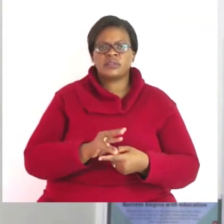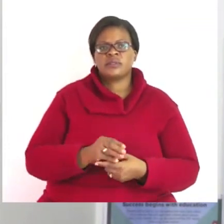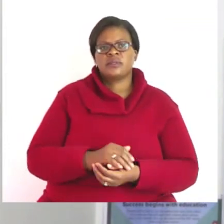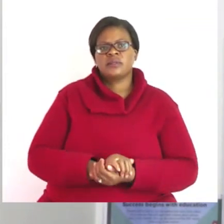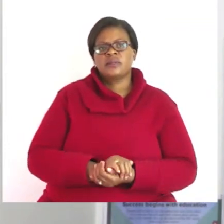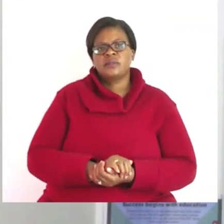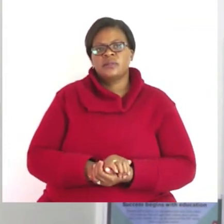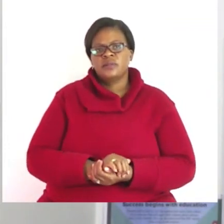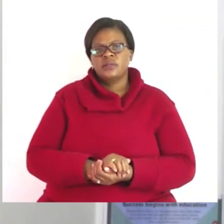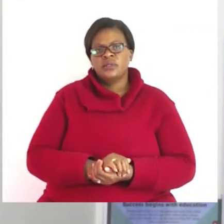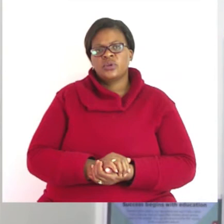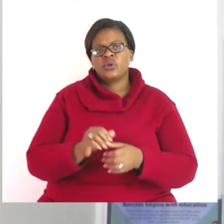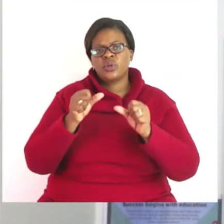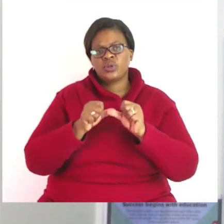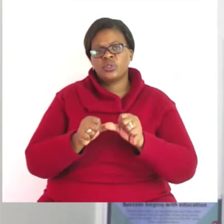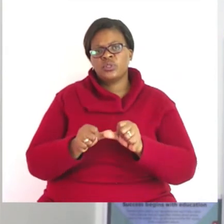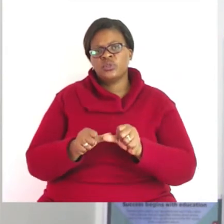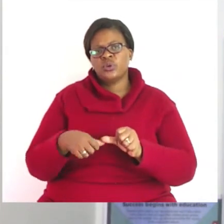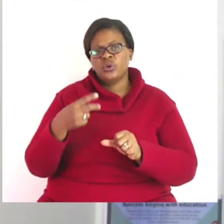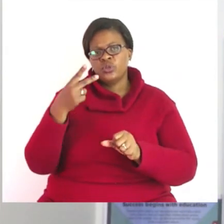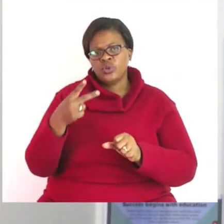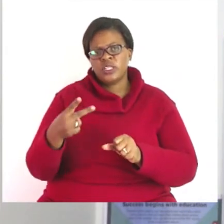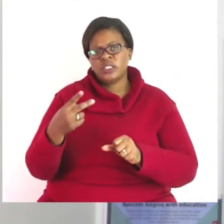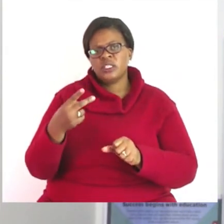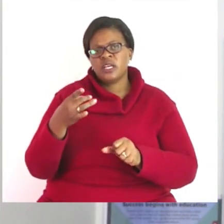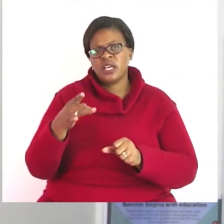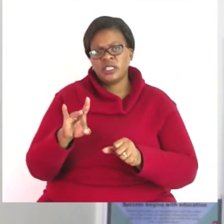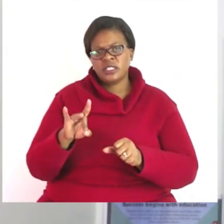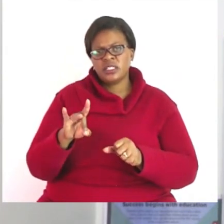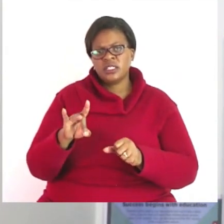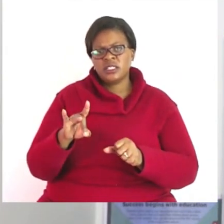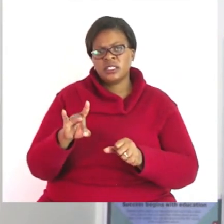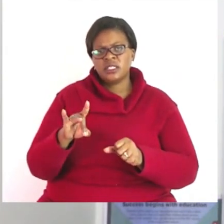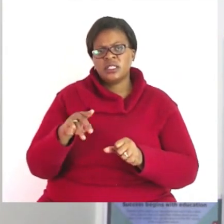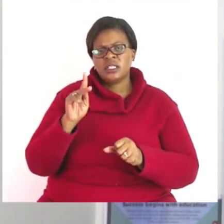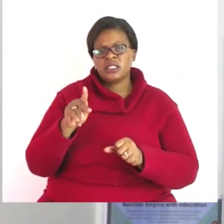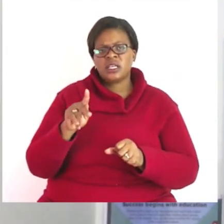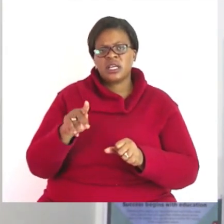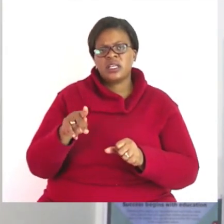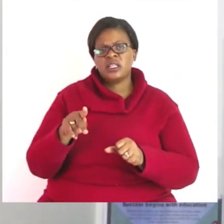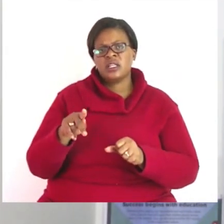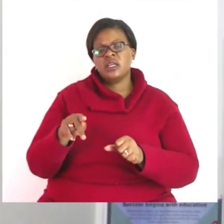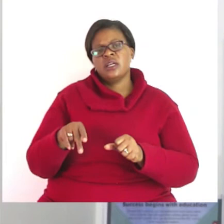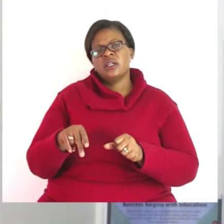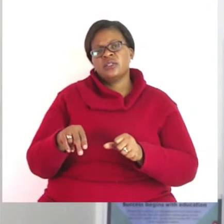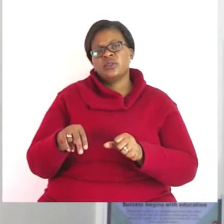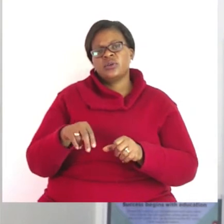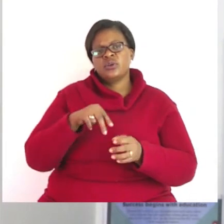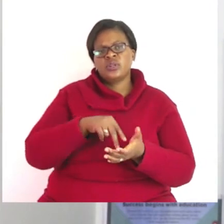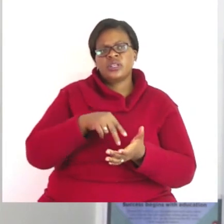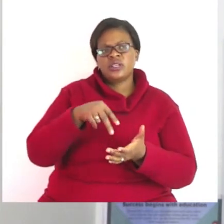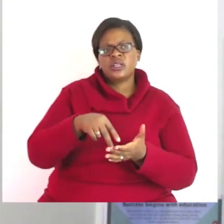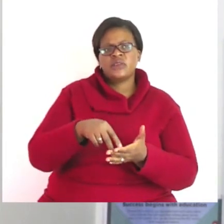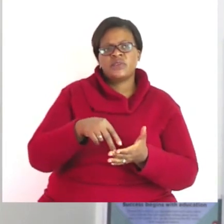Going down with 28, 28 is an even number, and even numbers are